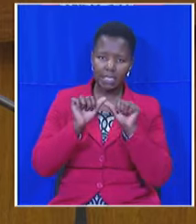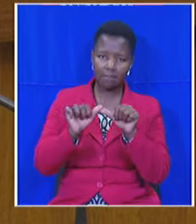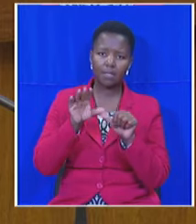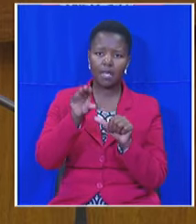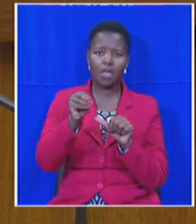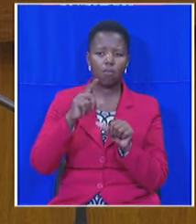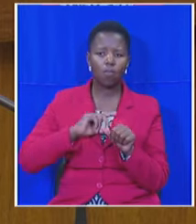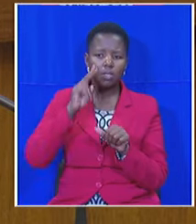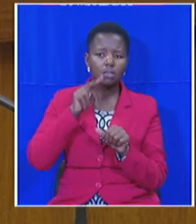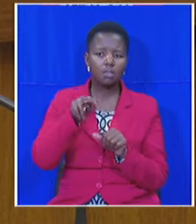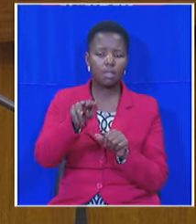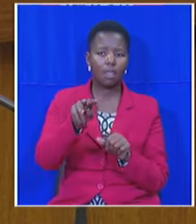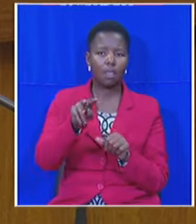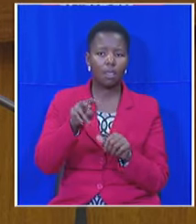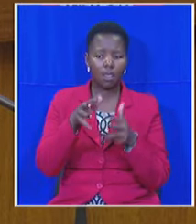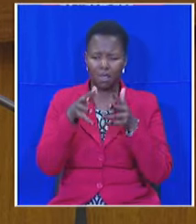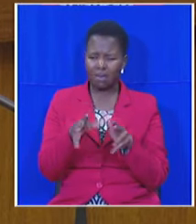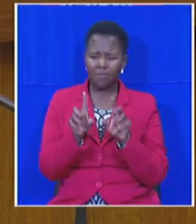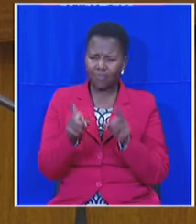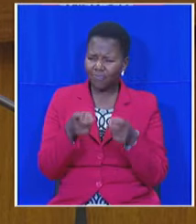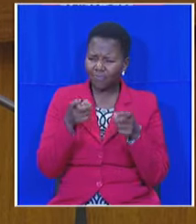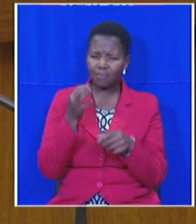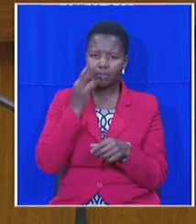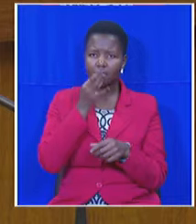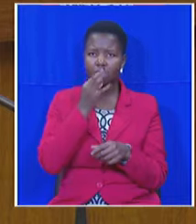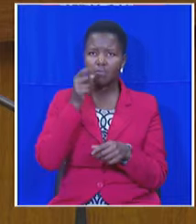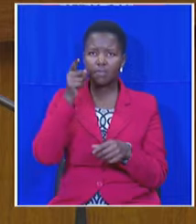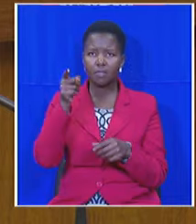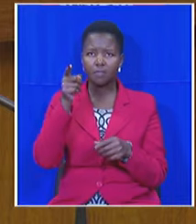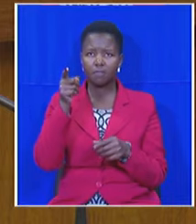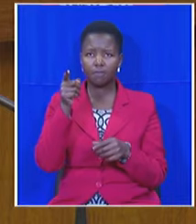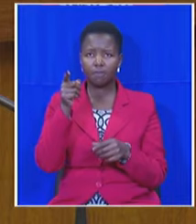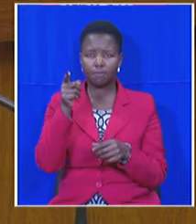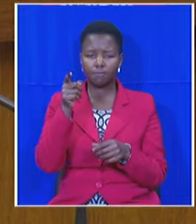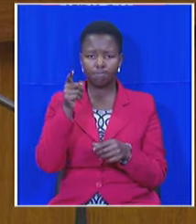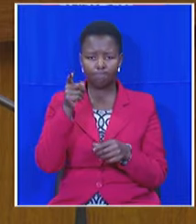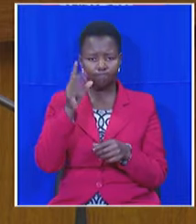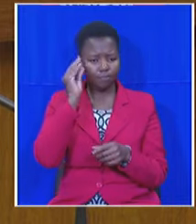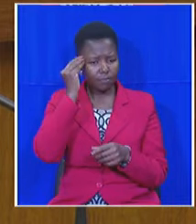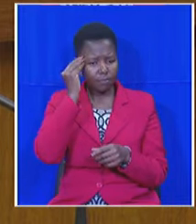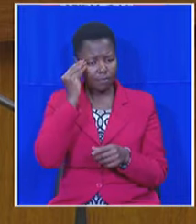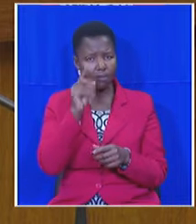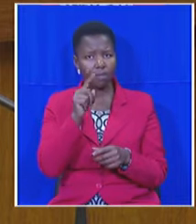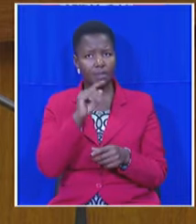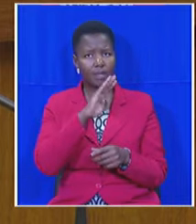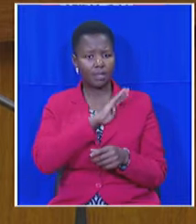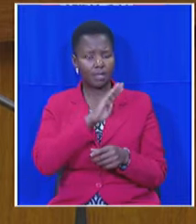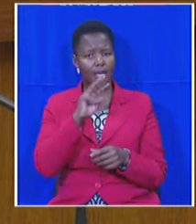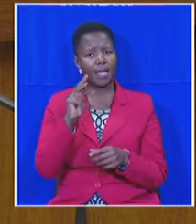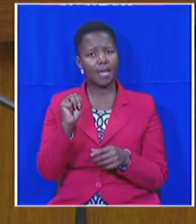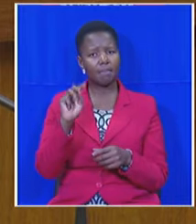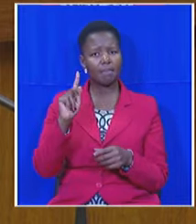can also not say that you are interested with you've got interest with the plight of the military